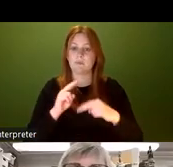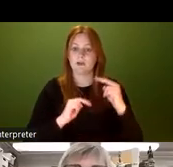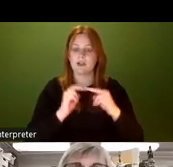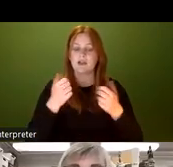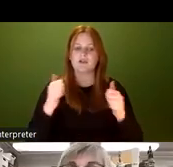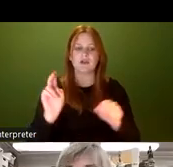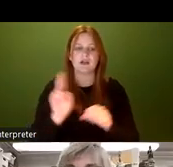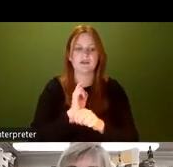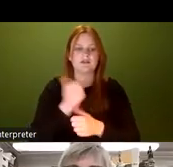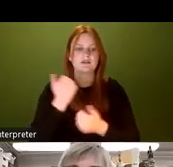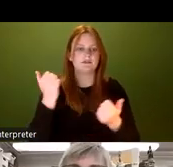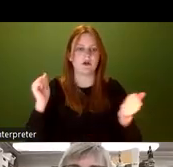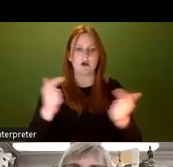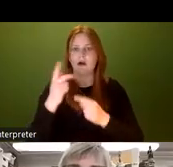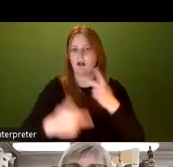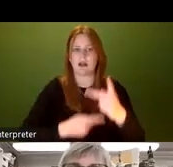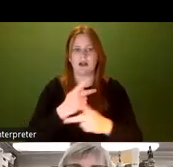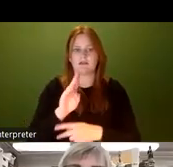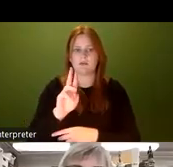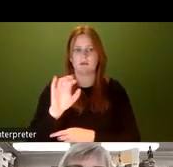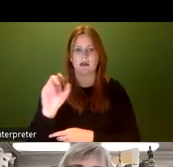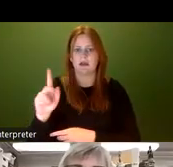almost every kind of brick that was produced here.